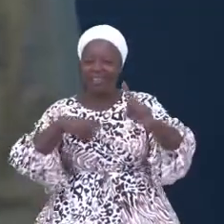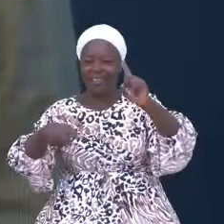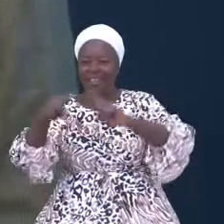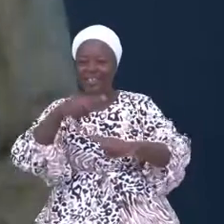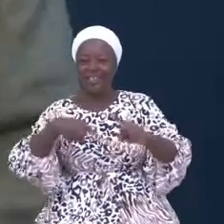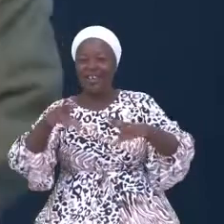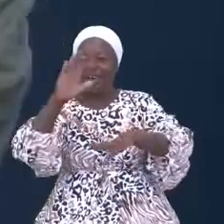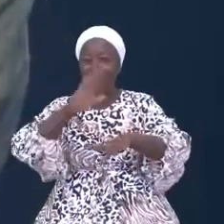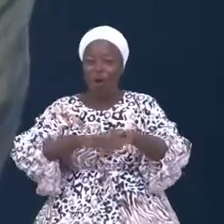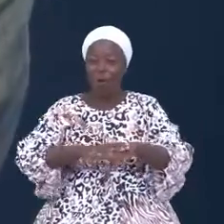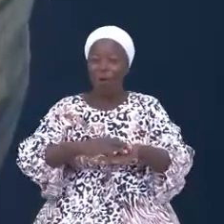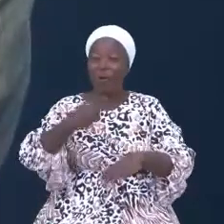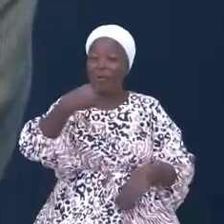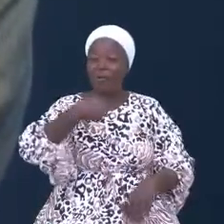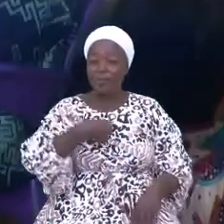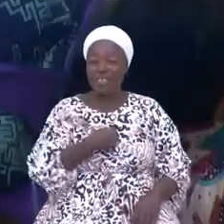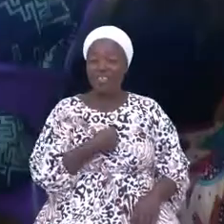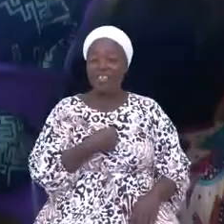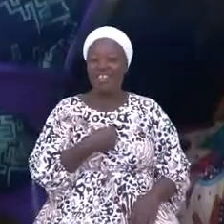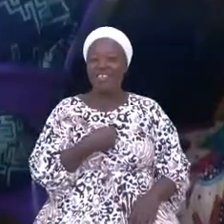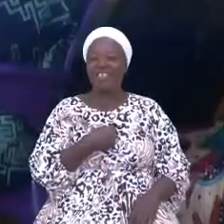Say, upon me.